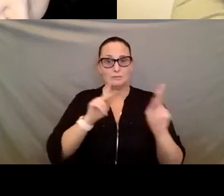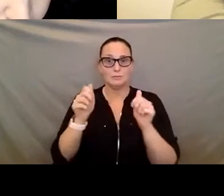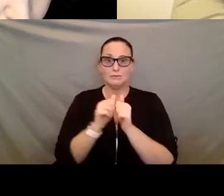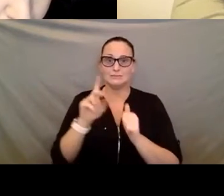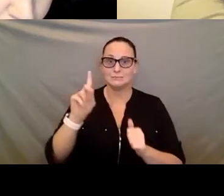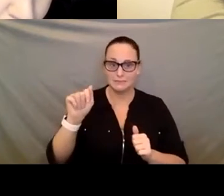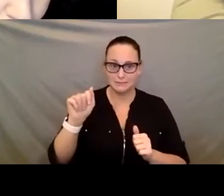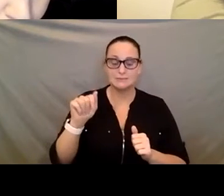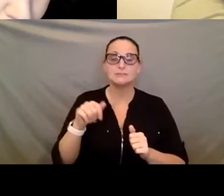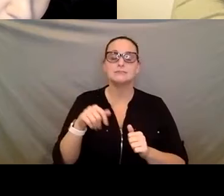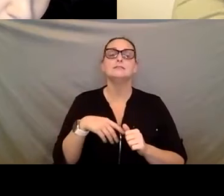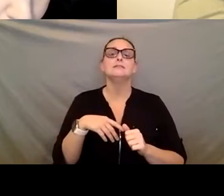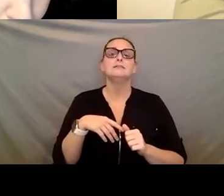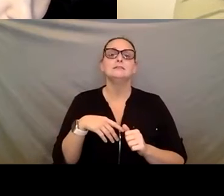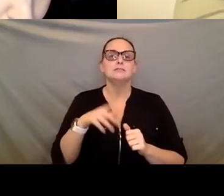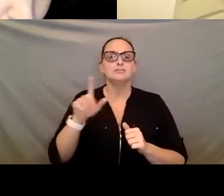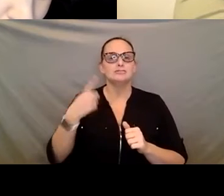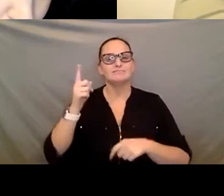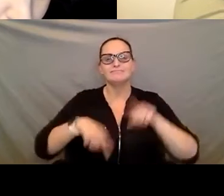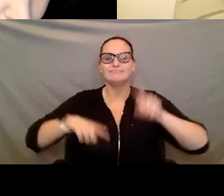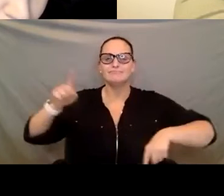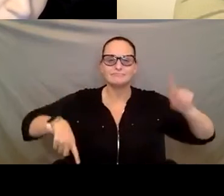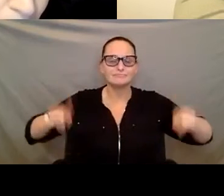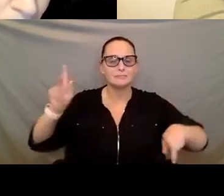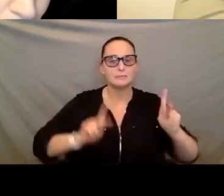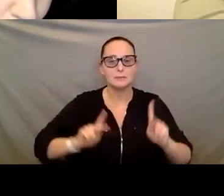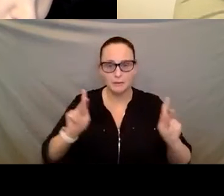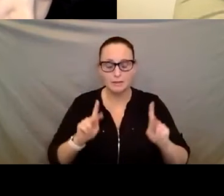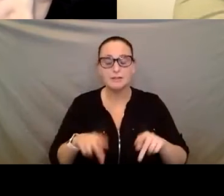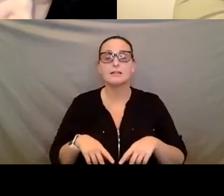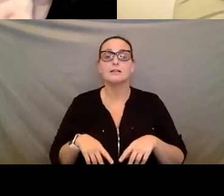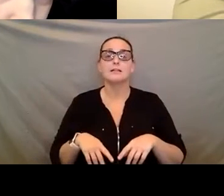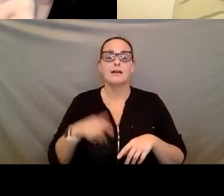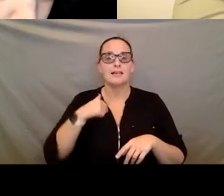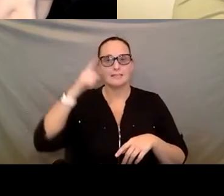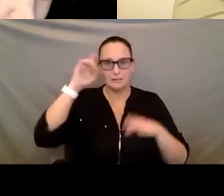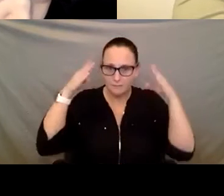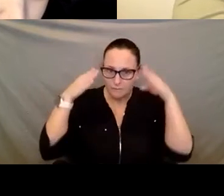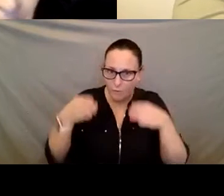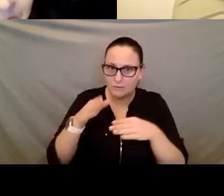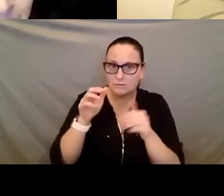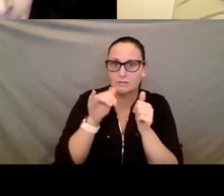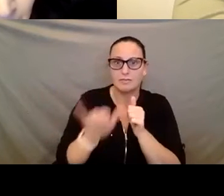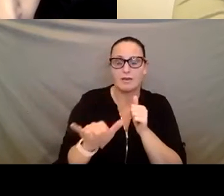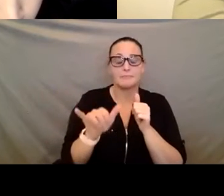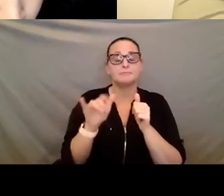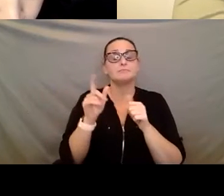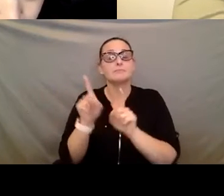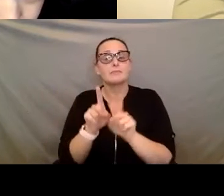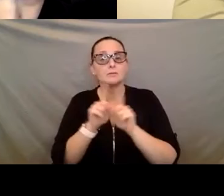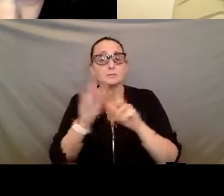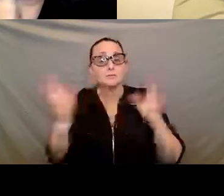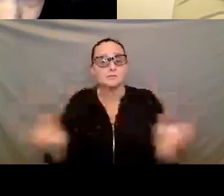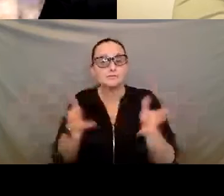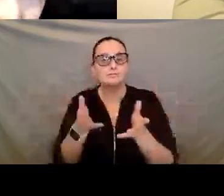disabilities and just a wide variety of people. So I think being focused on that, I think also encouraging